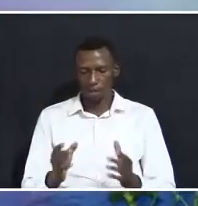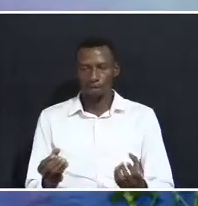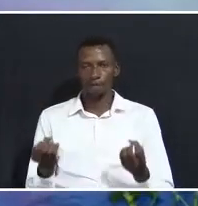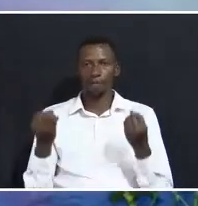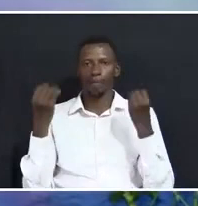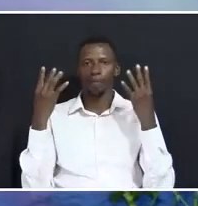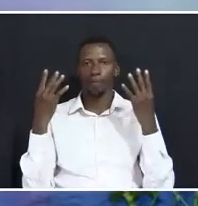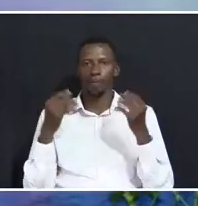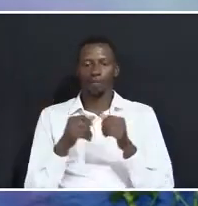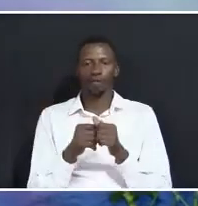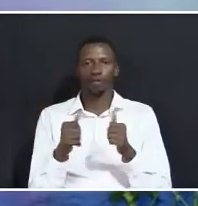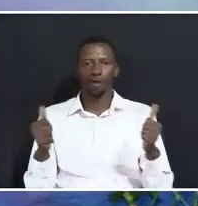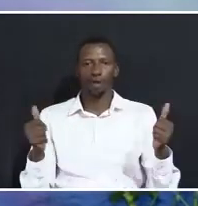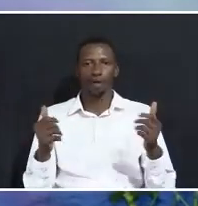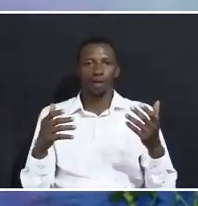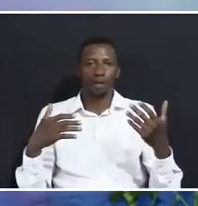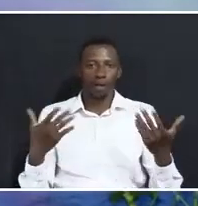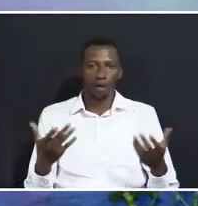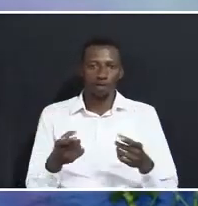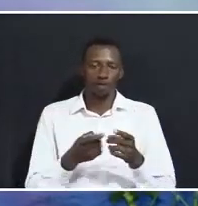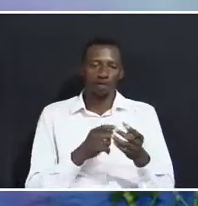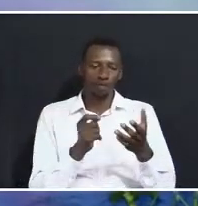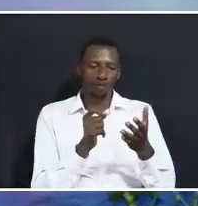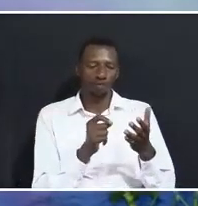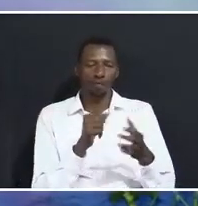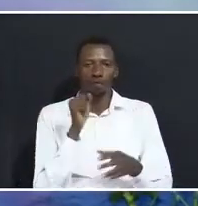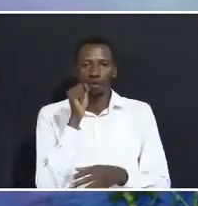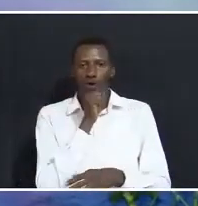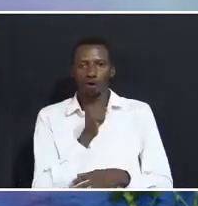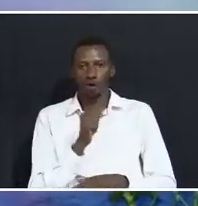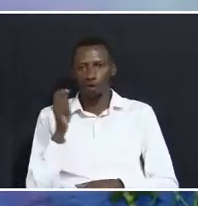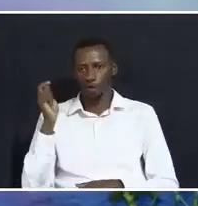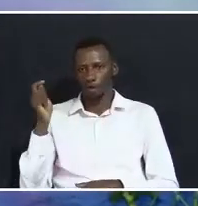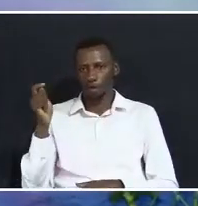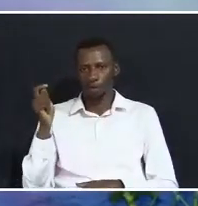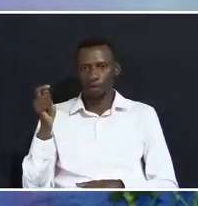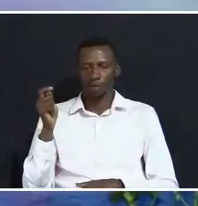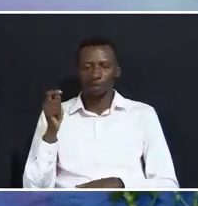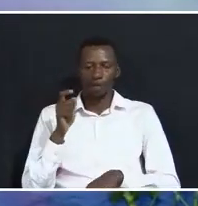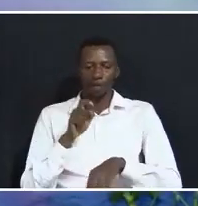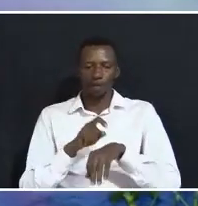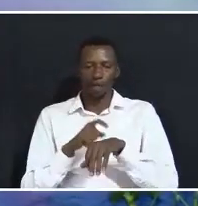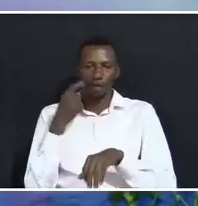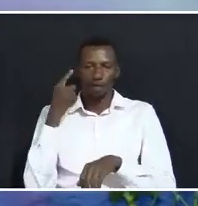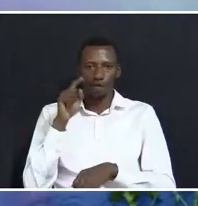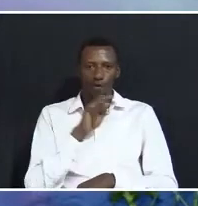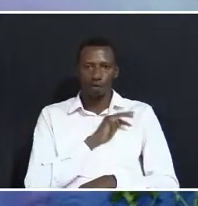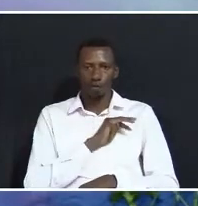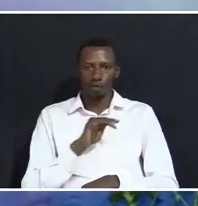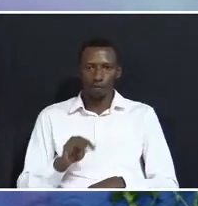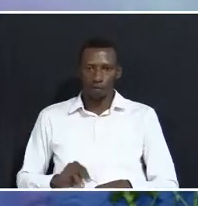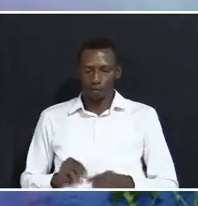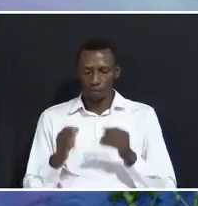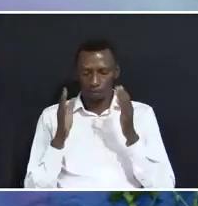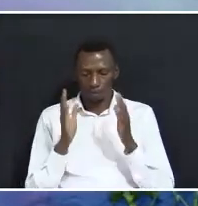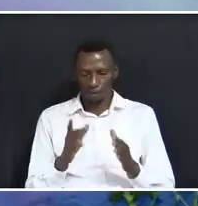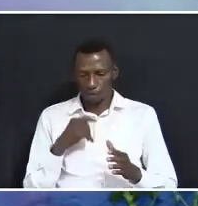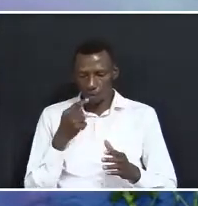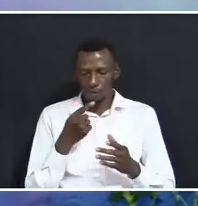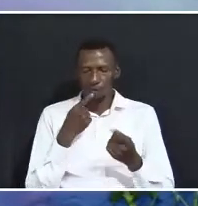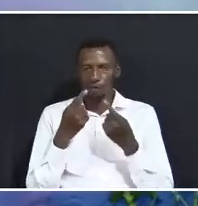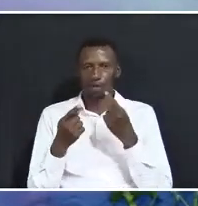from the writing of the Old Testament, that the time for the Messiah who was said by